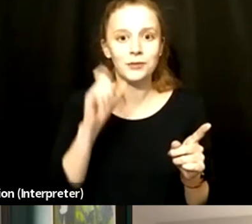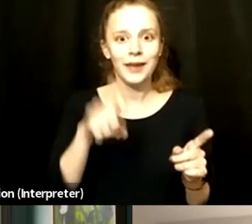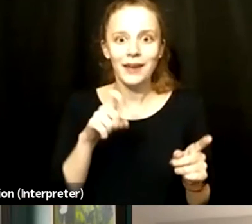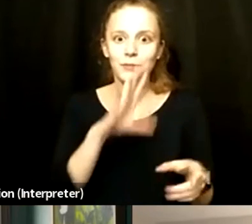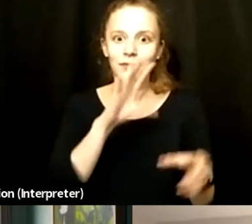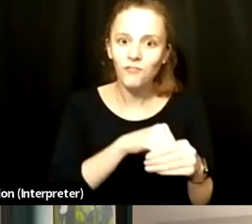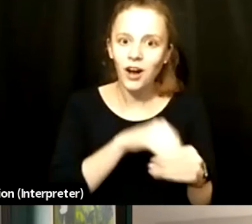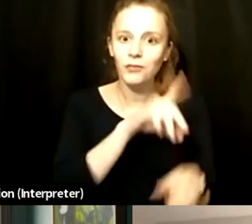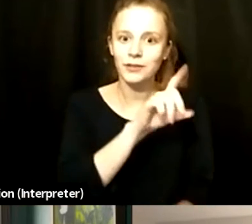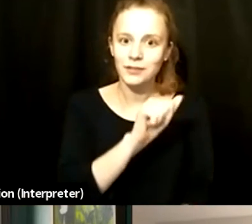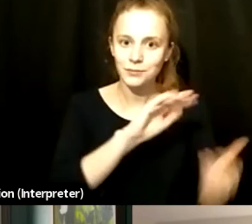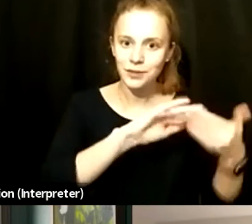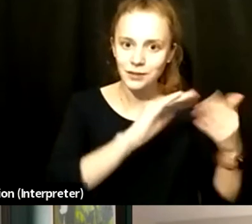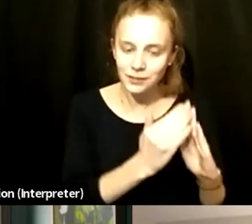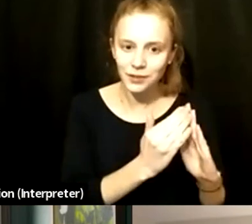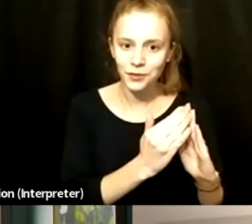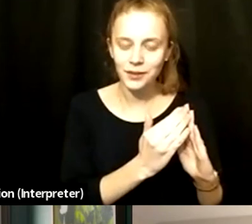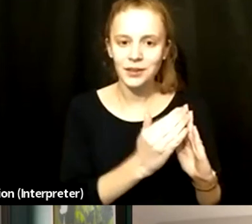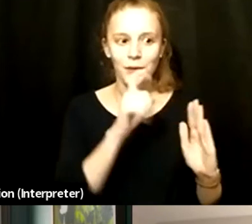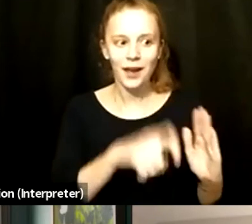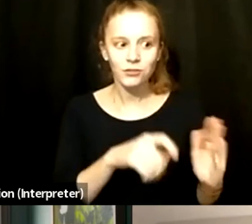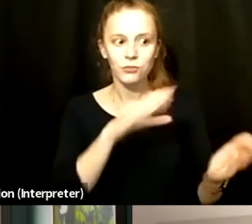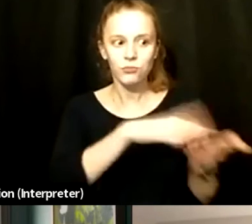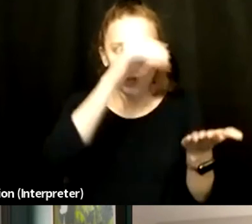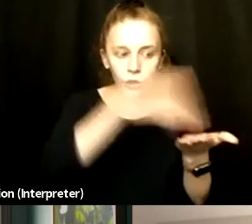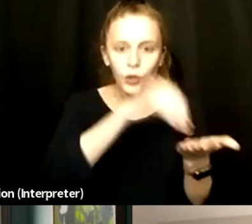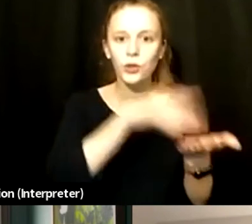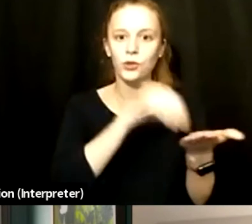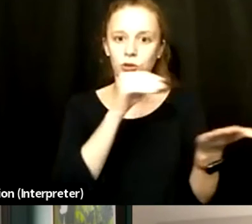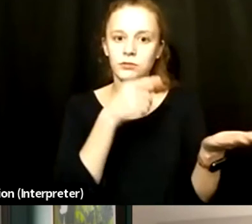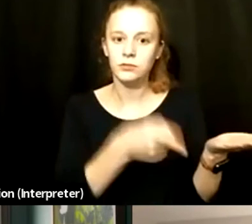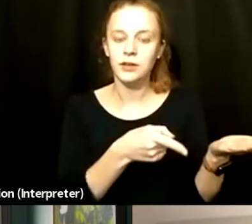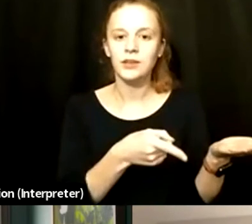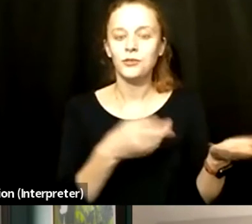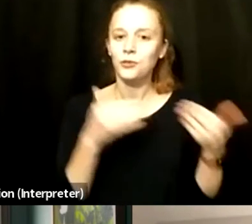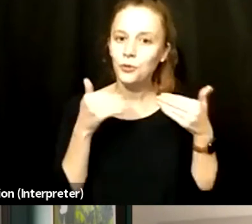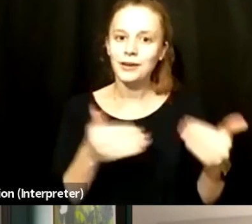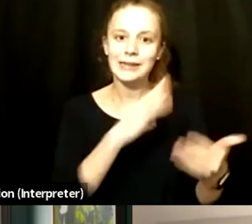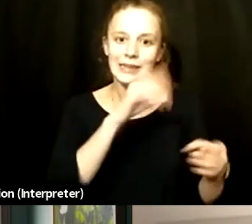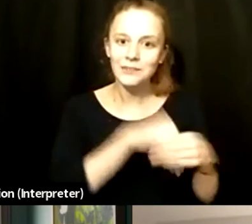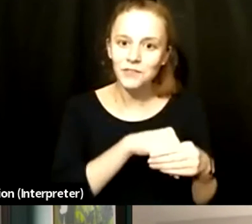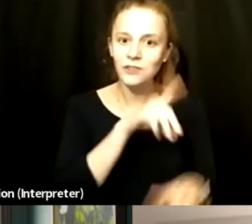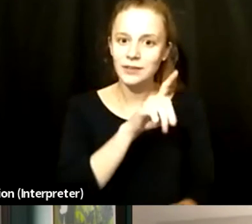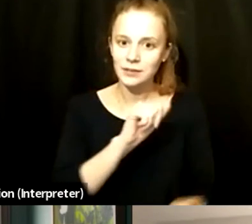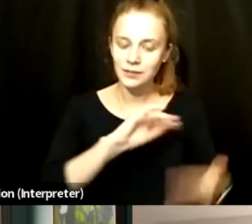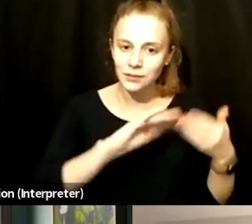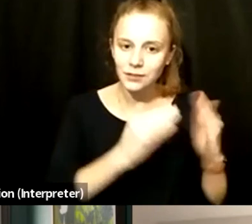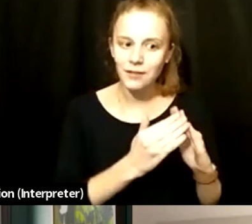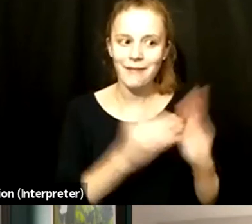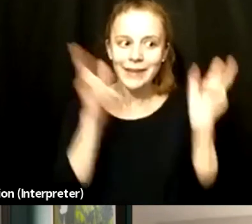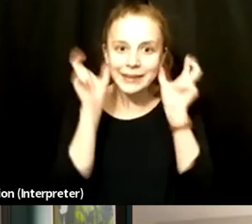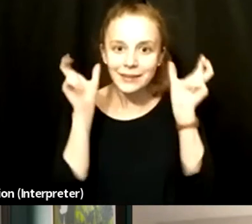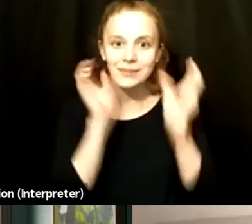time. You're not going to know what you don't know, right? So making sure you're actually in community with disabled people, actually listening to disabled people, that is